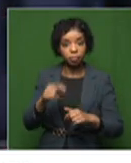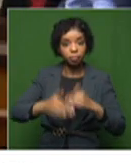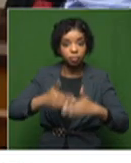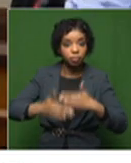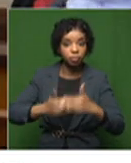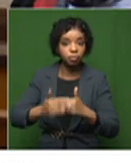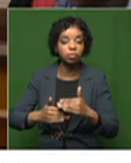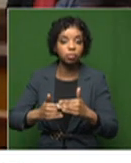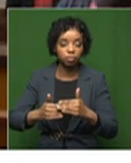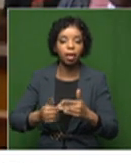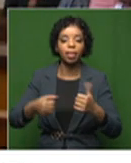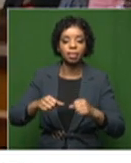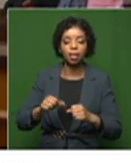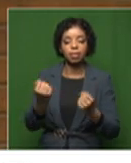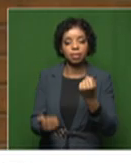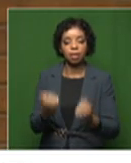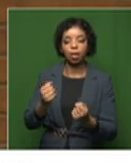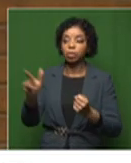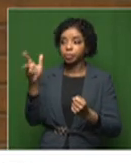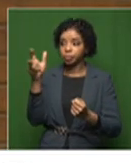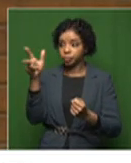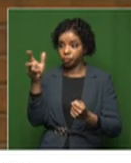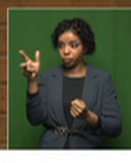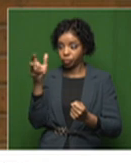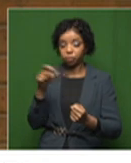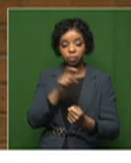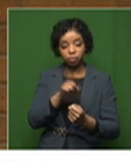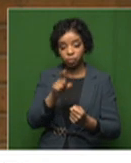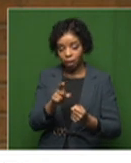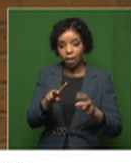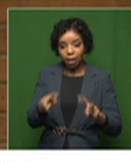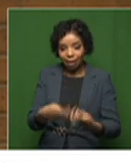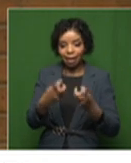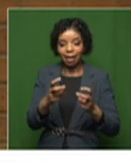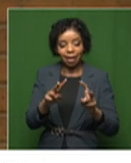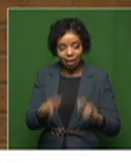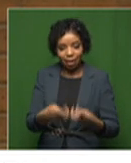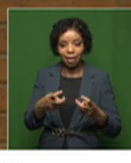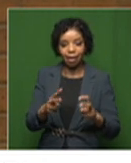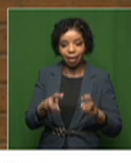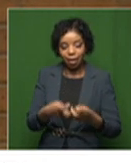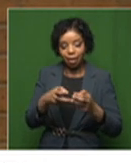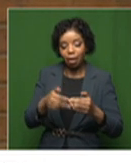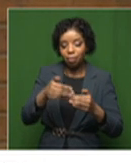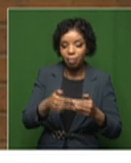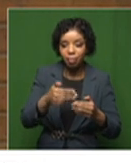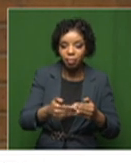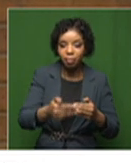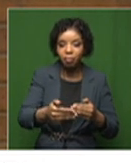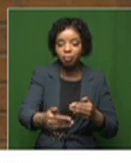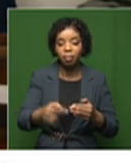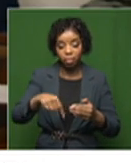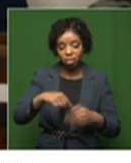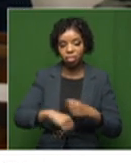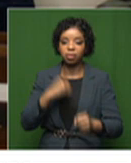resumed, the court heard that the girls were raped repeatedly over time during the course of this